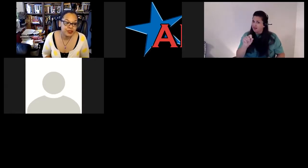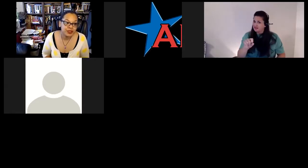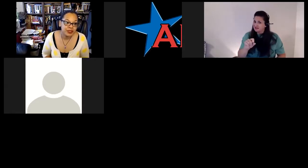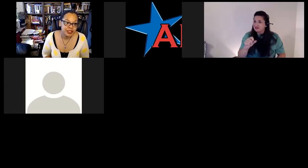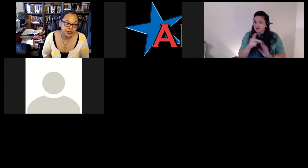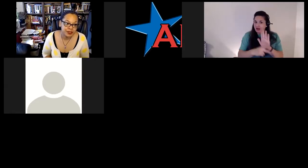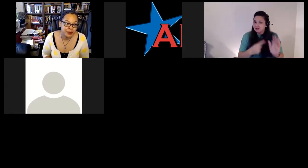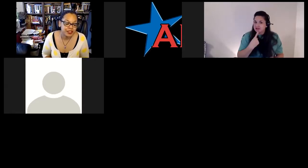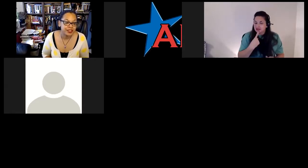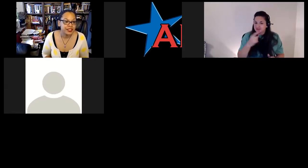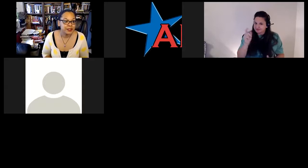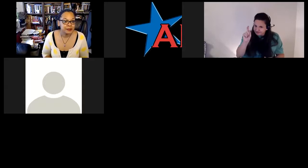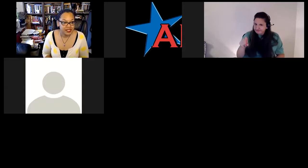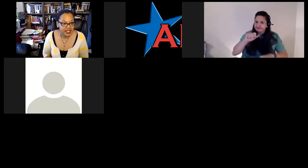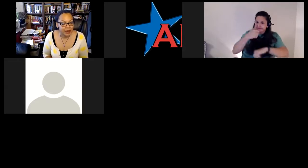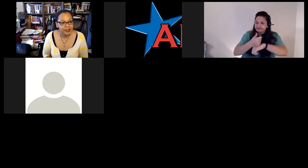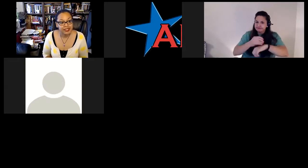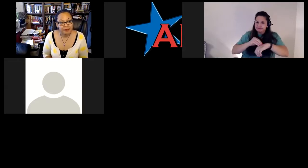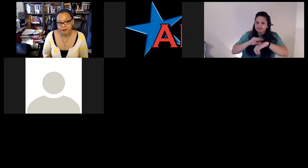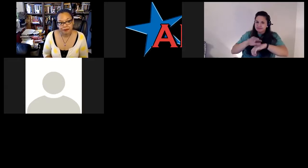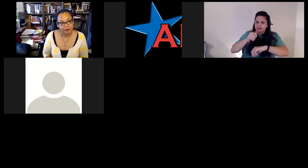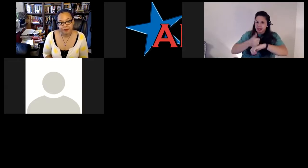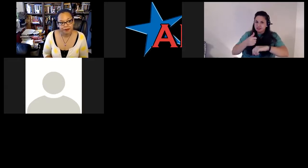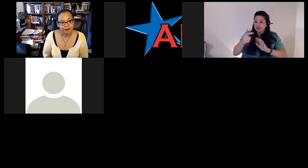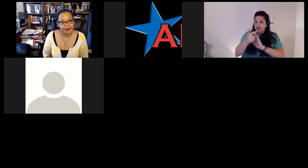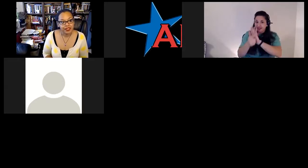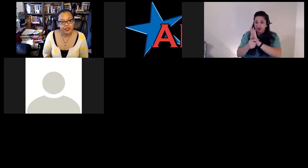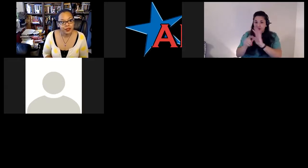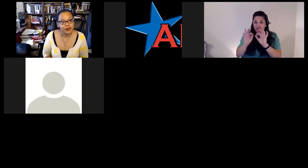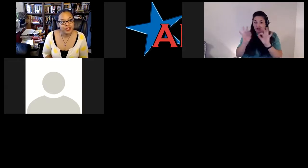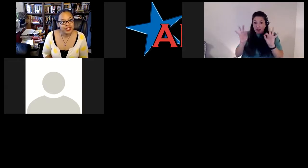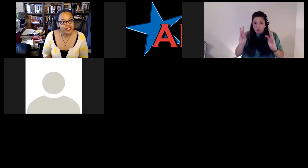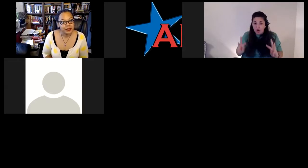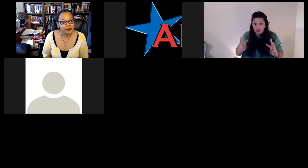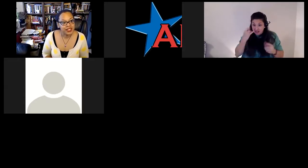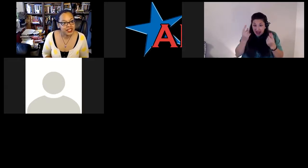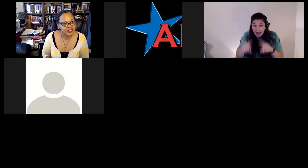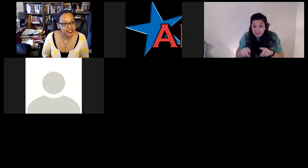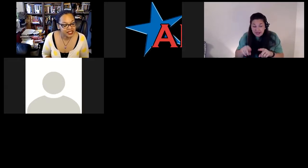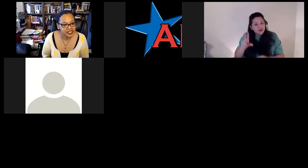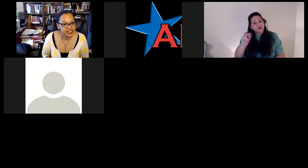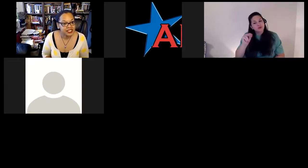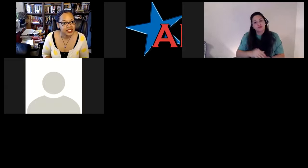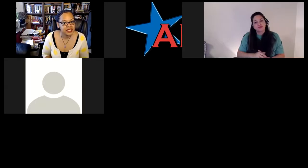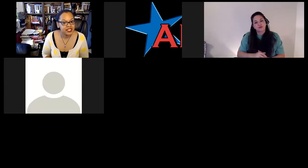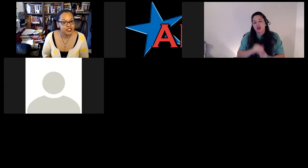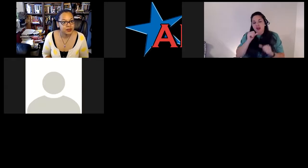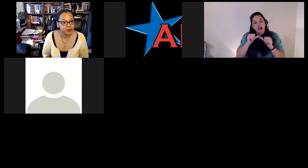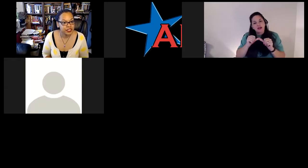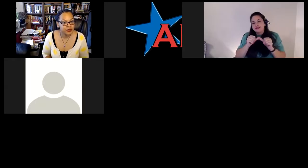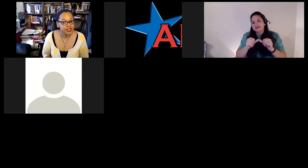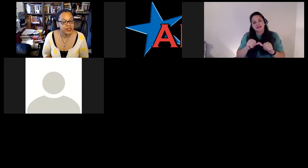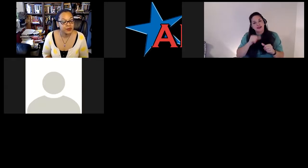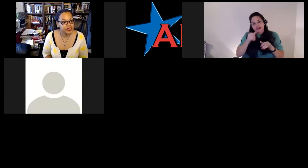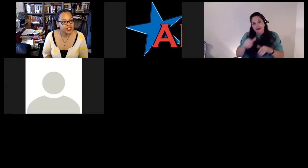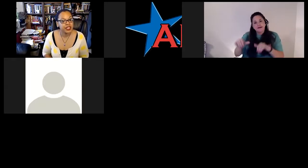to do in the legal framework. But is it happening? No. Not consistently, and not to a place